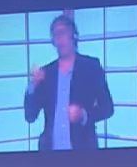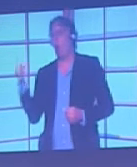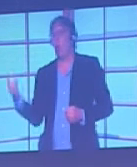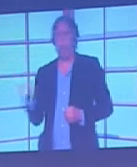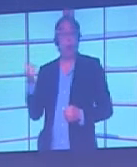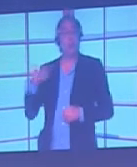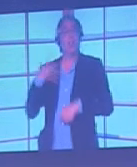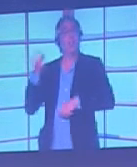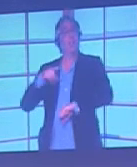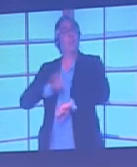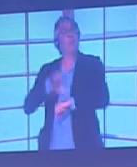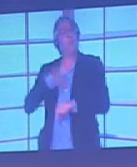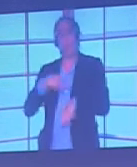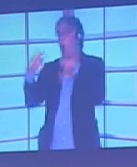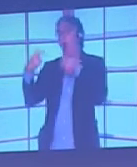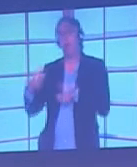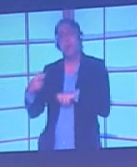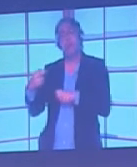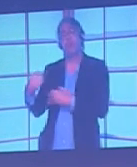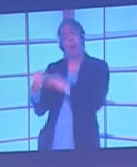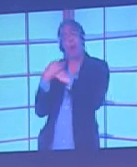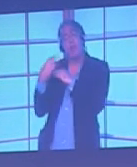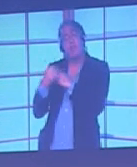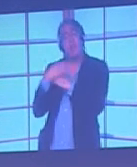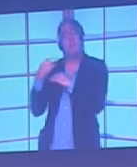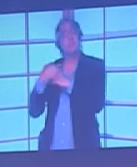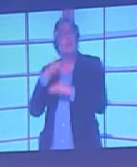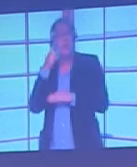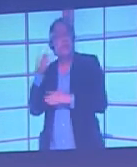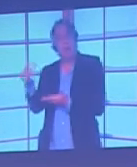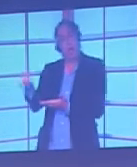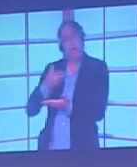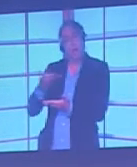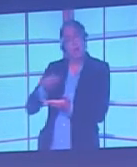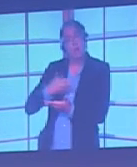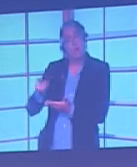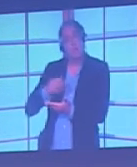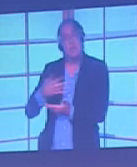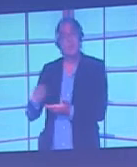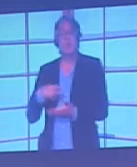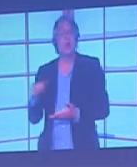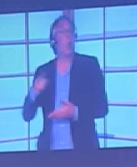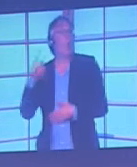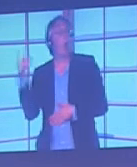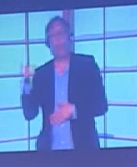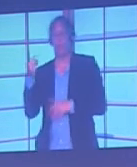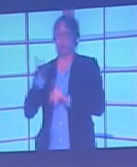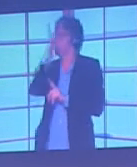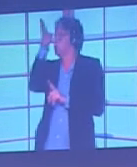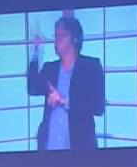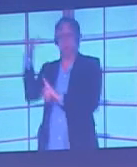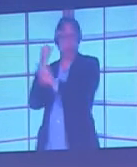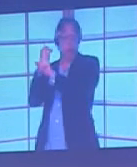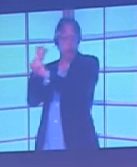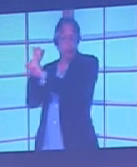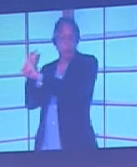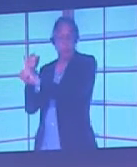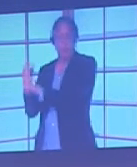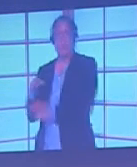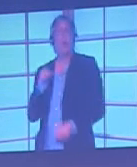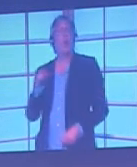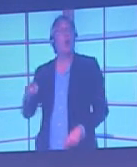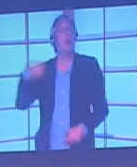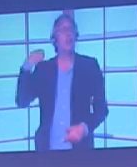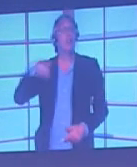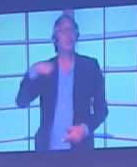has time to listen and advise, he's always there to champion our cause. He's also chairman of the British Red Cross,